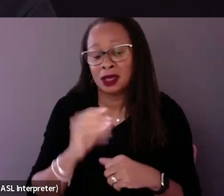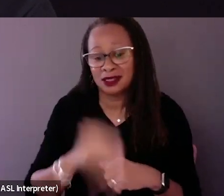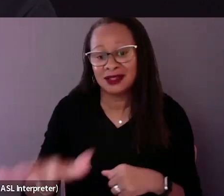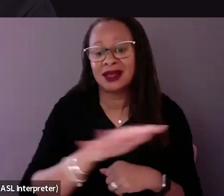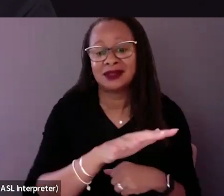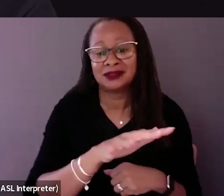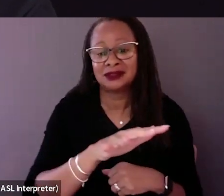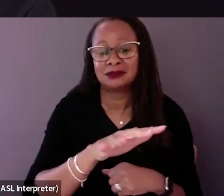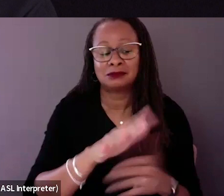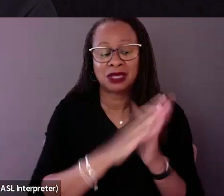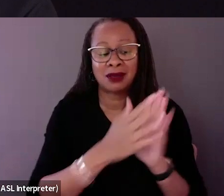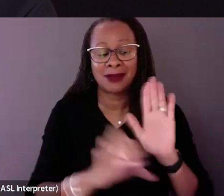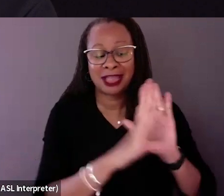character.